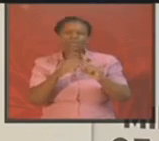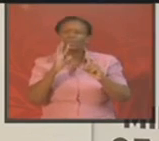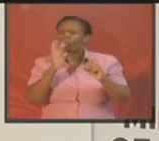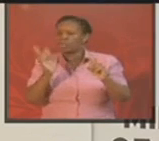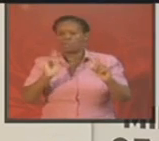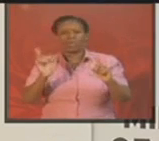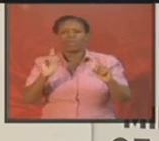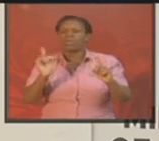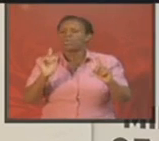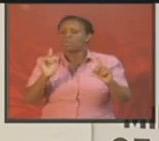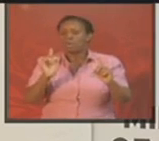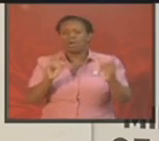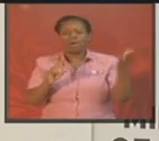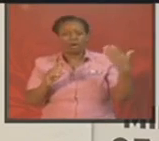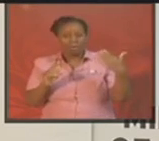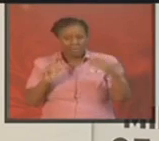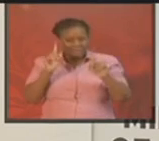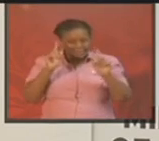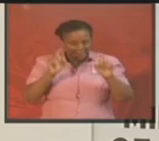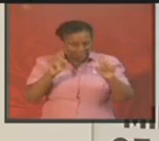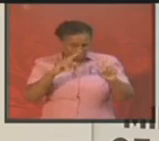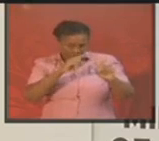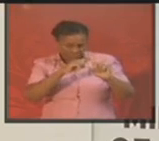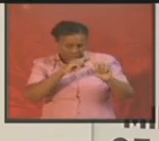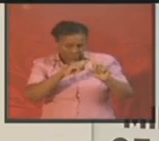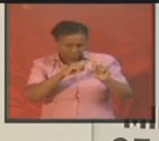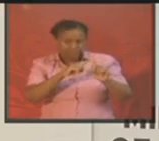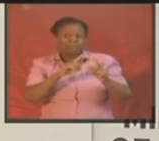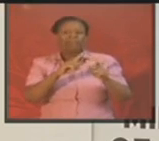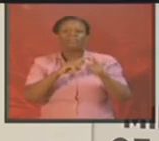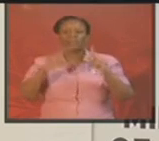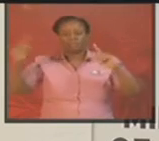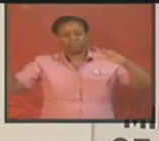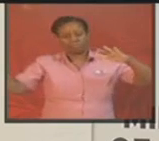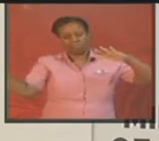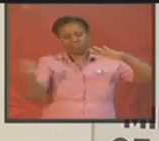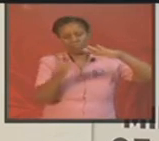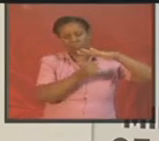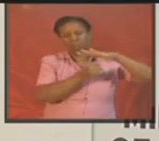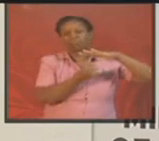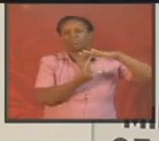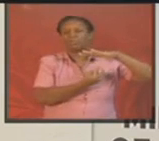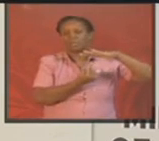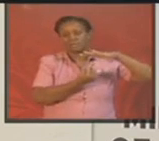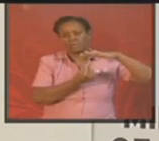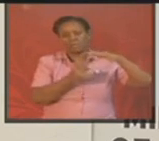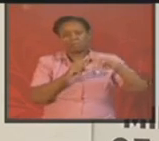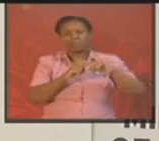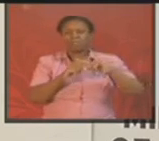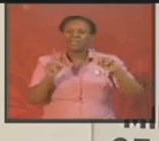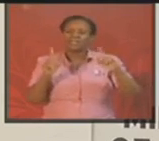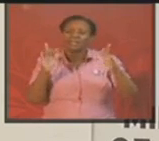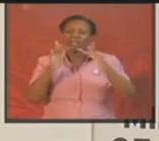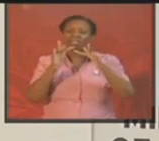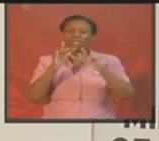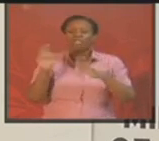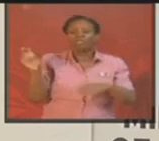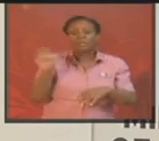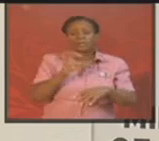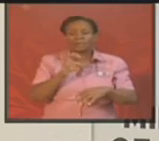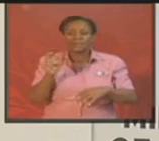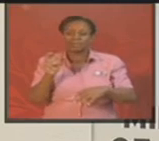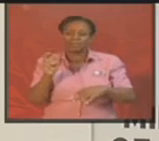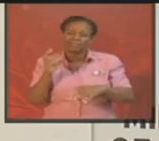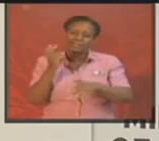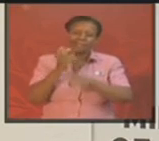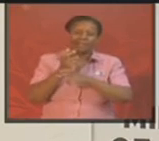individuals have, of course, been put into quarantine. But beyond that, beyond the contact tracing, the other set of